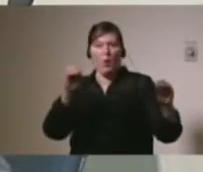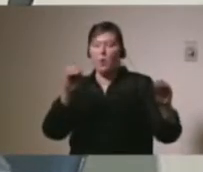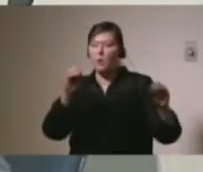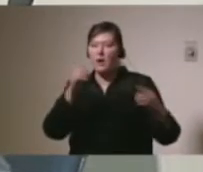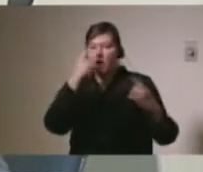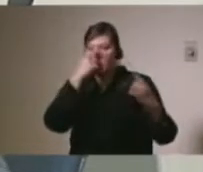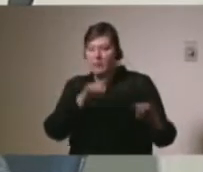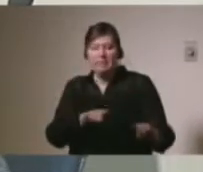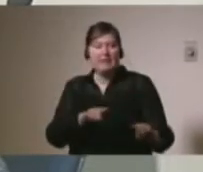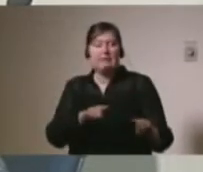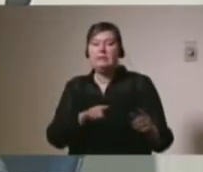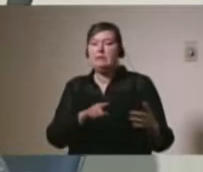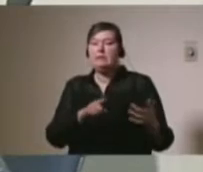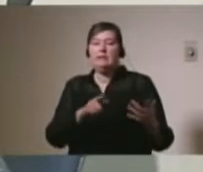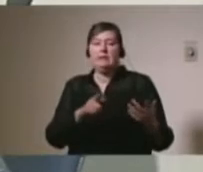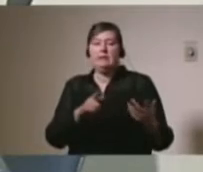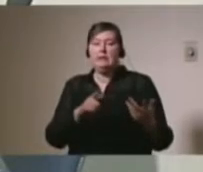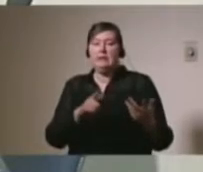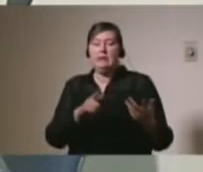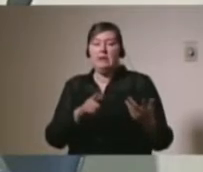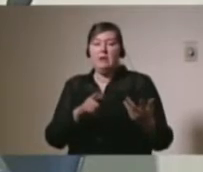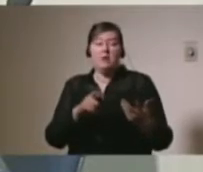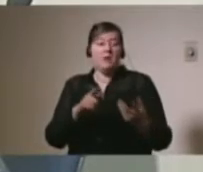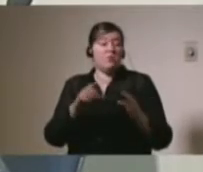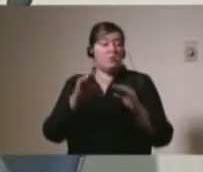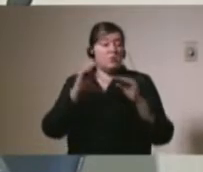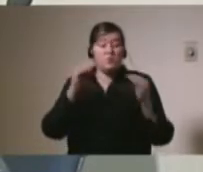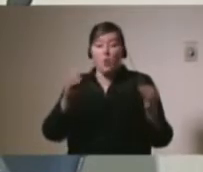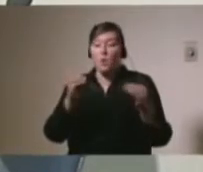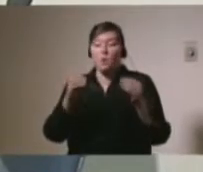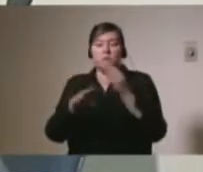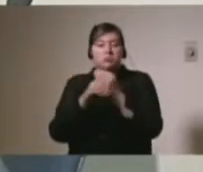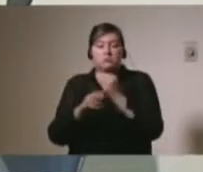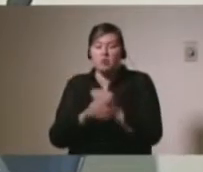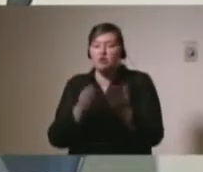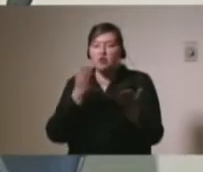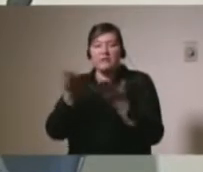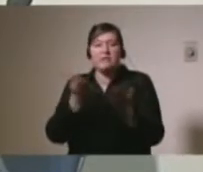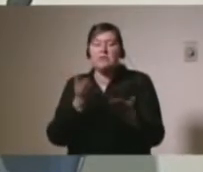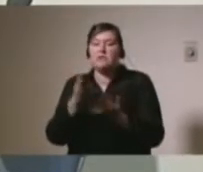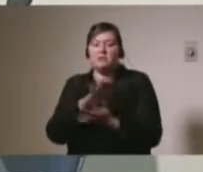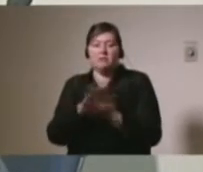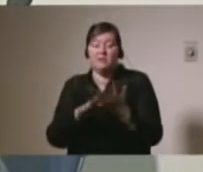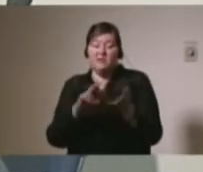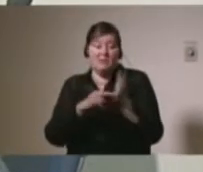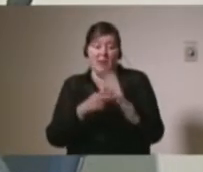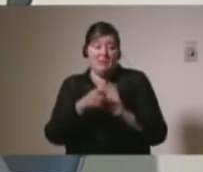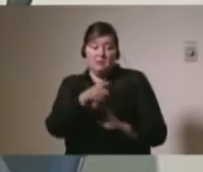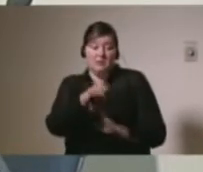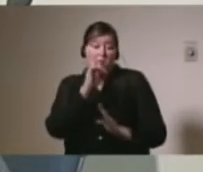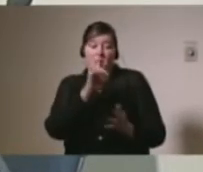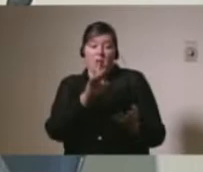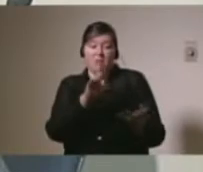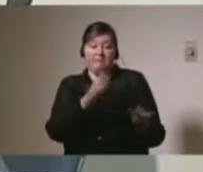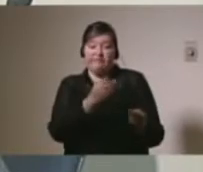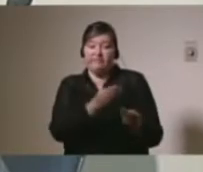without the diversification and the development of financial services in the postal sector, well, that sector was destined to